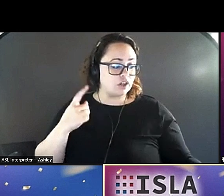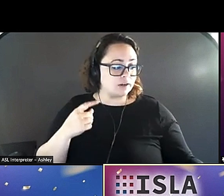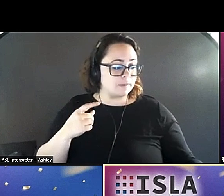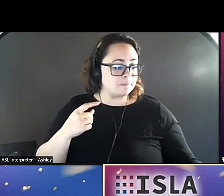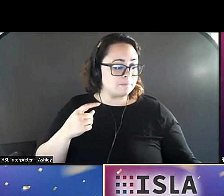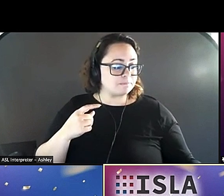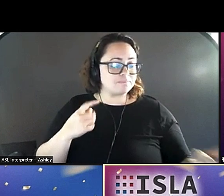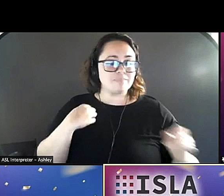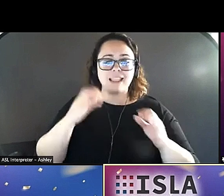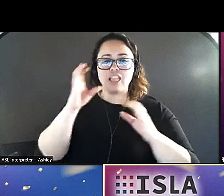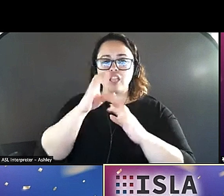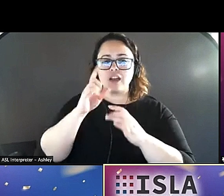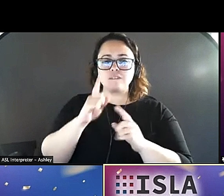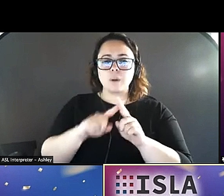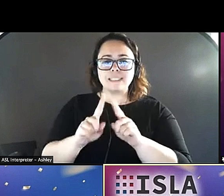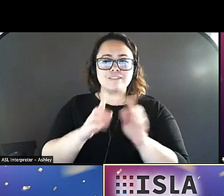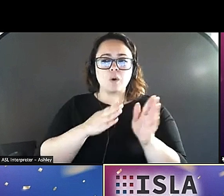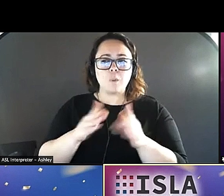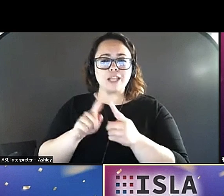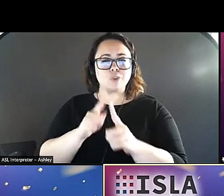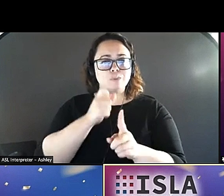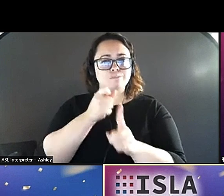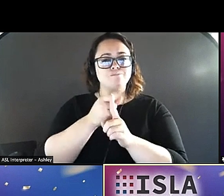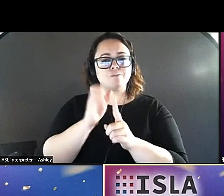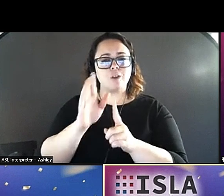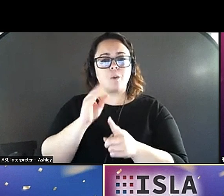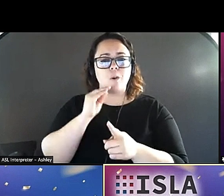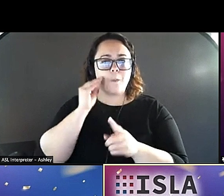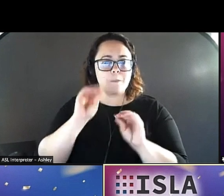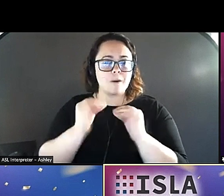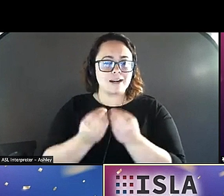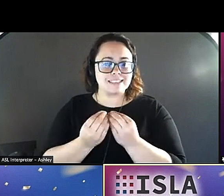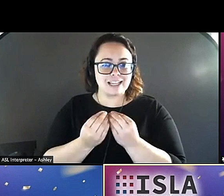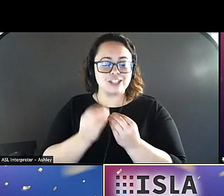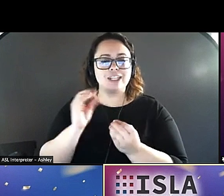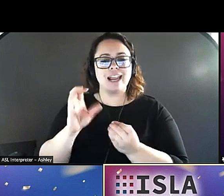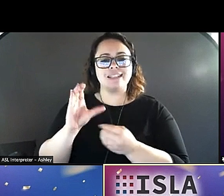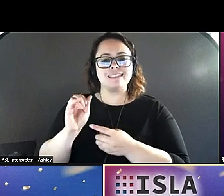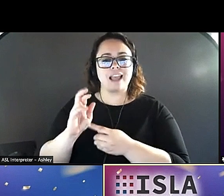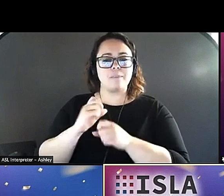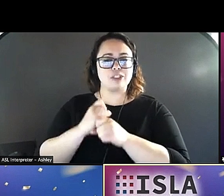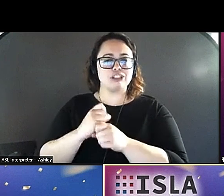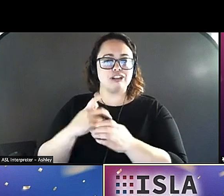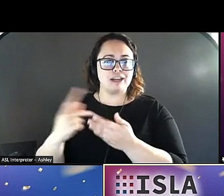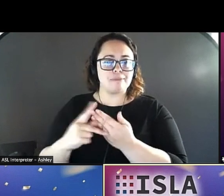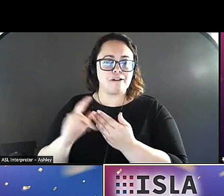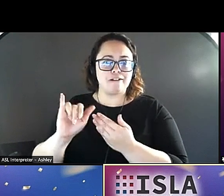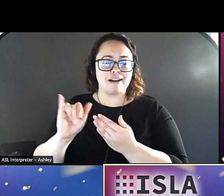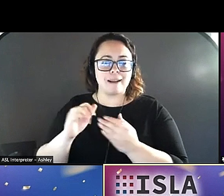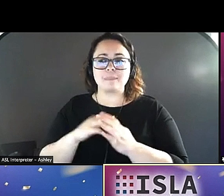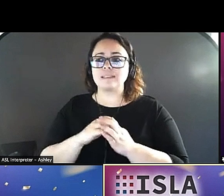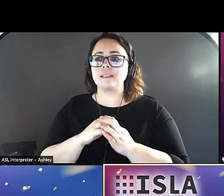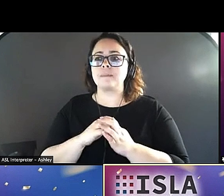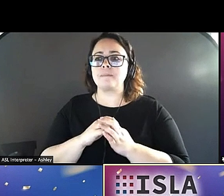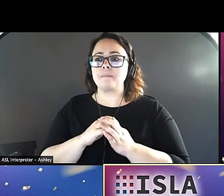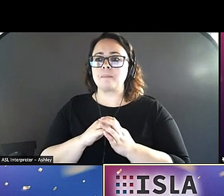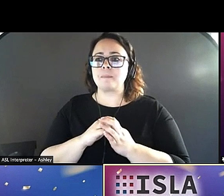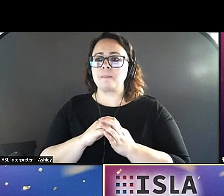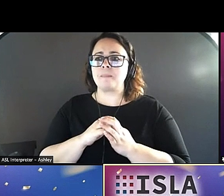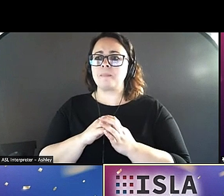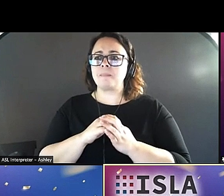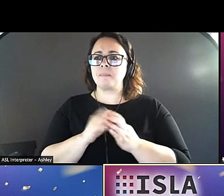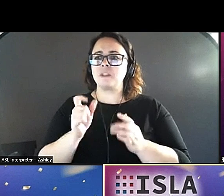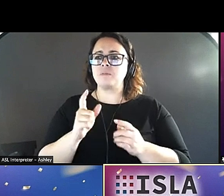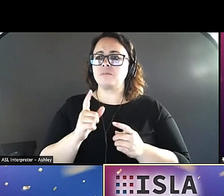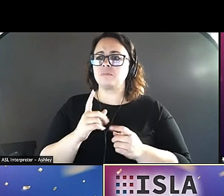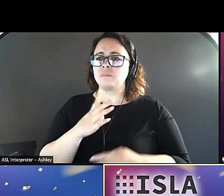for ways to immediately start making impacts to your home organizations and your cybersecurity programs. There are going to be opportunities there, so you just